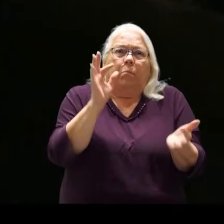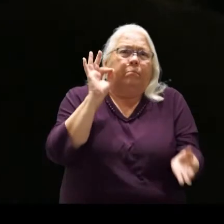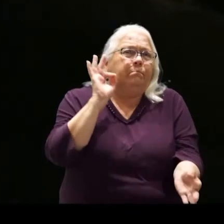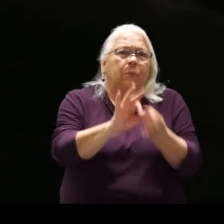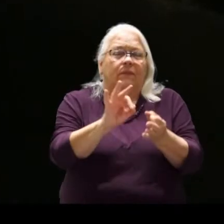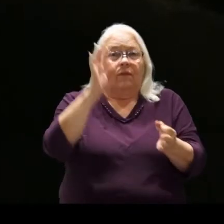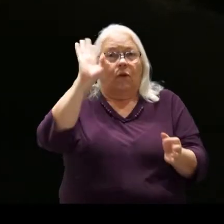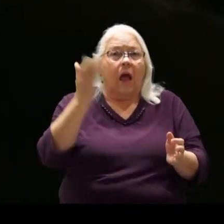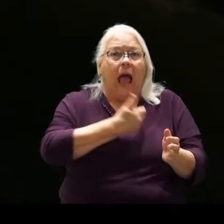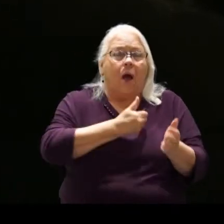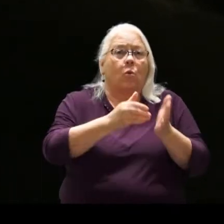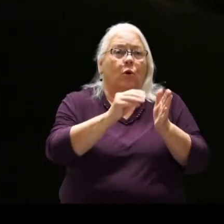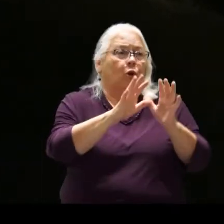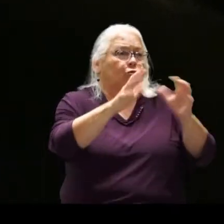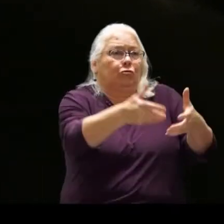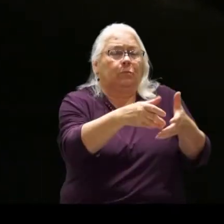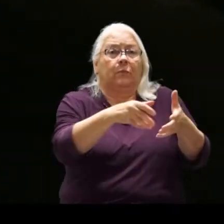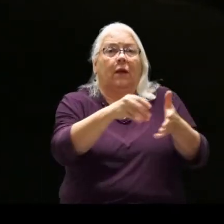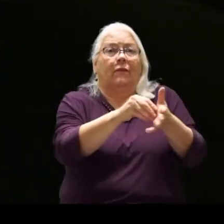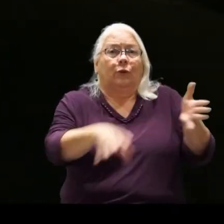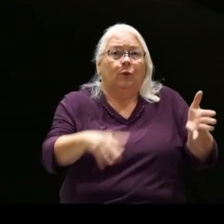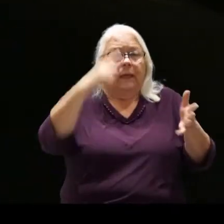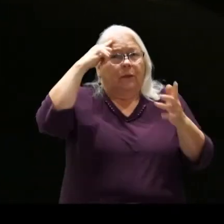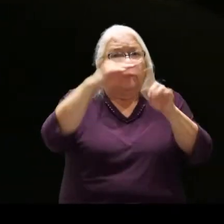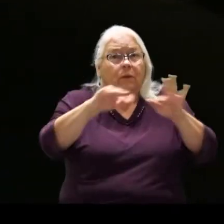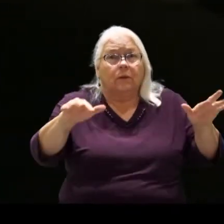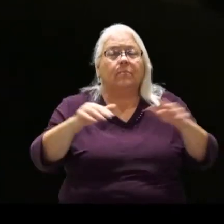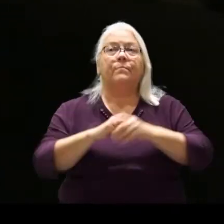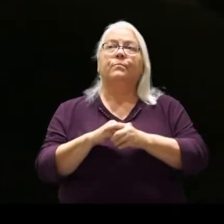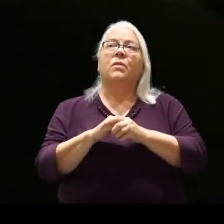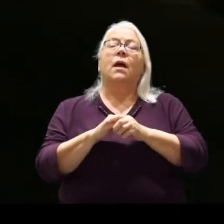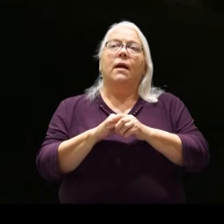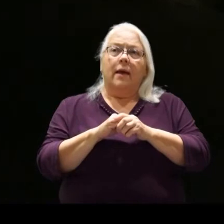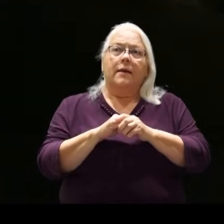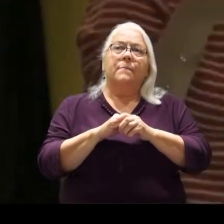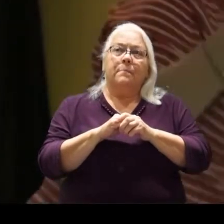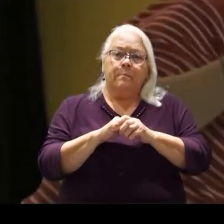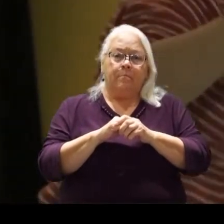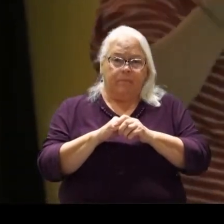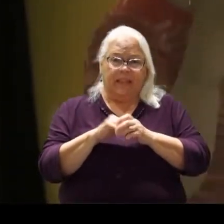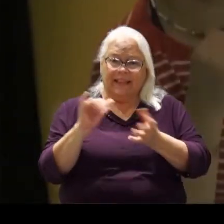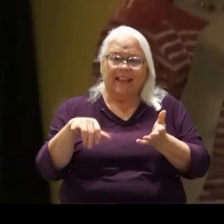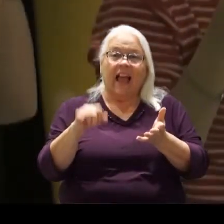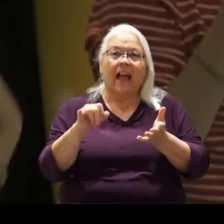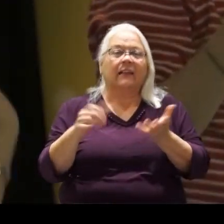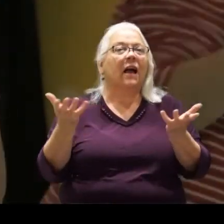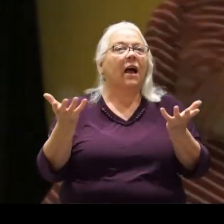it was for our neurodiverse population. And so,